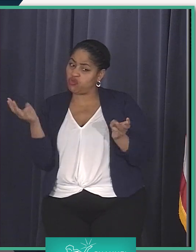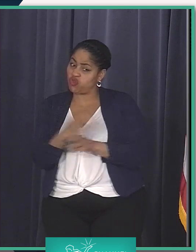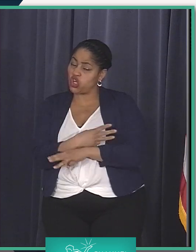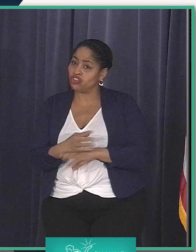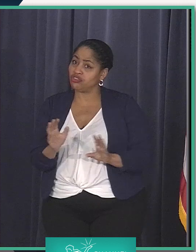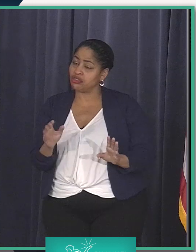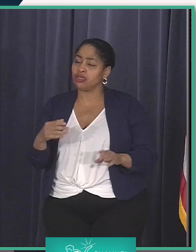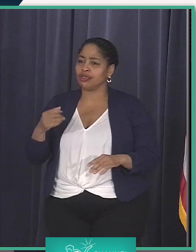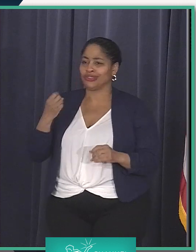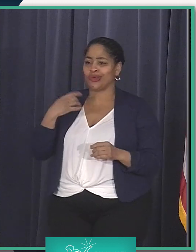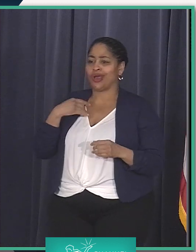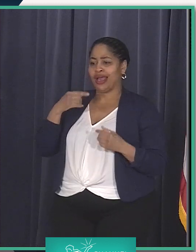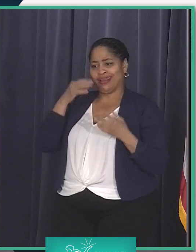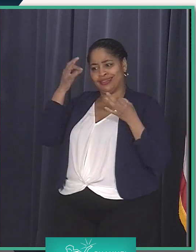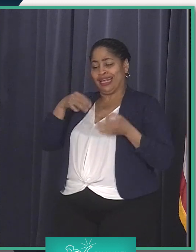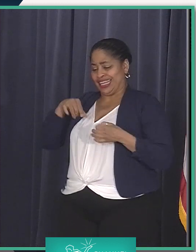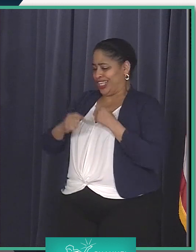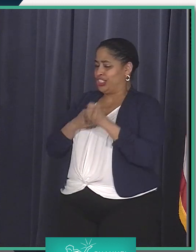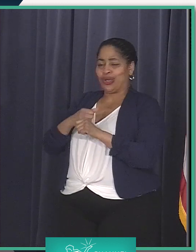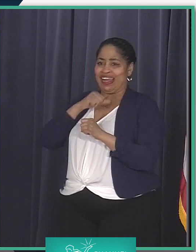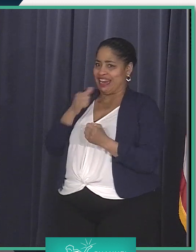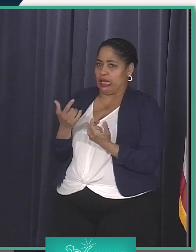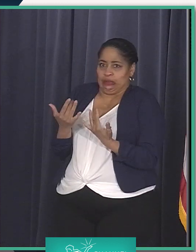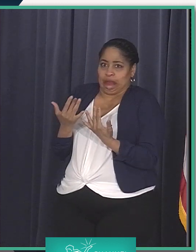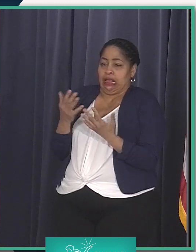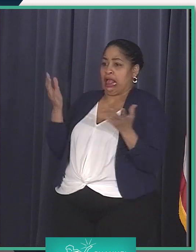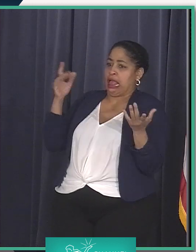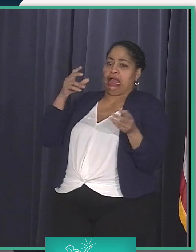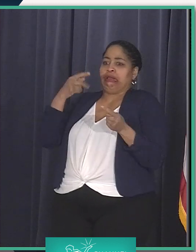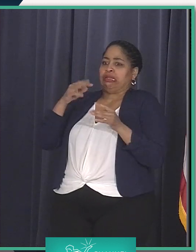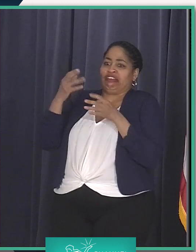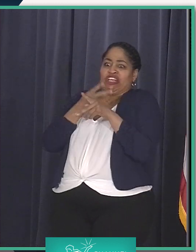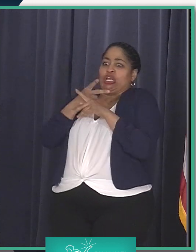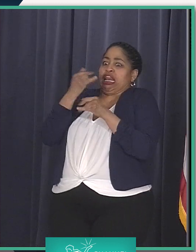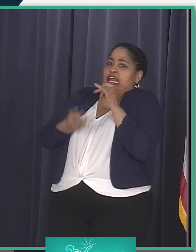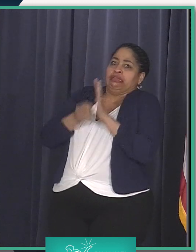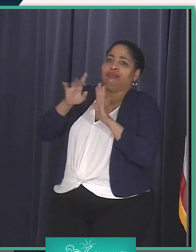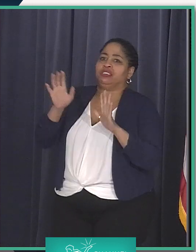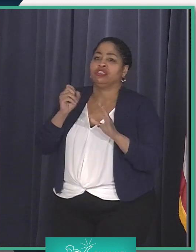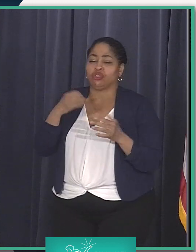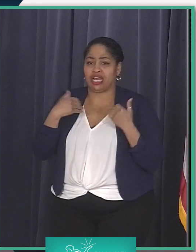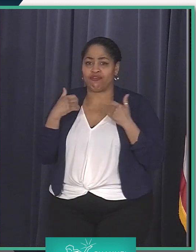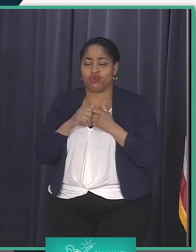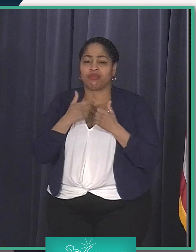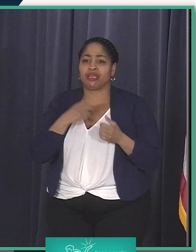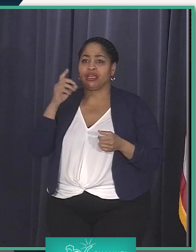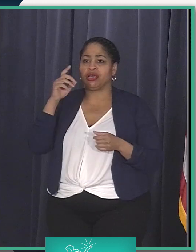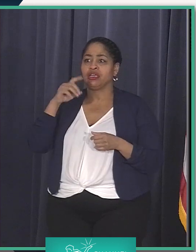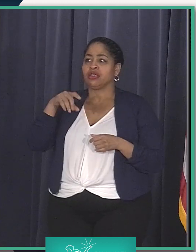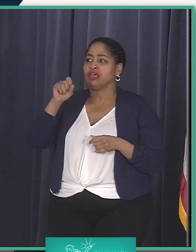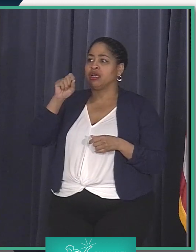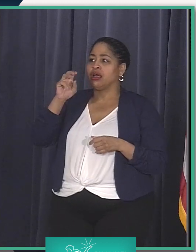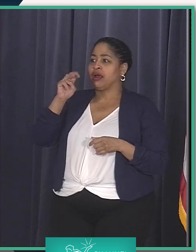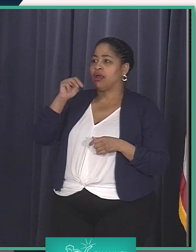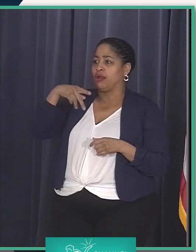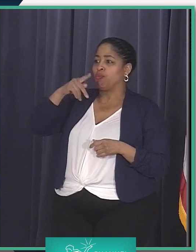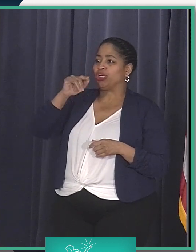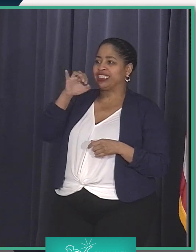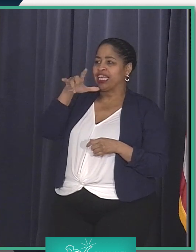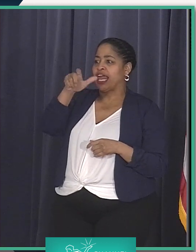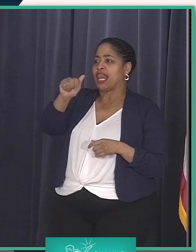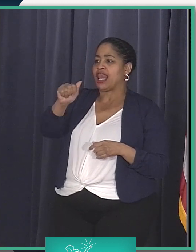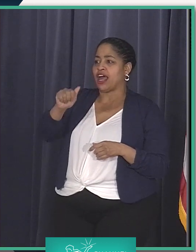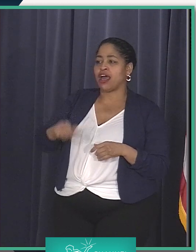scramble. And so I have with me today Palencia Mobley, the Deputy Director of the Detroit Water and Sewer Department and the Chief